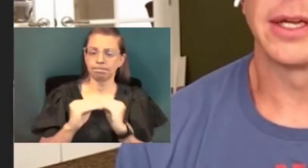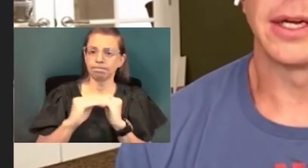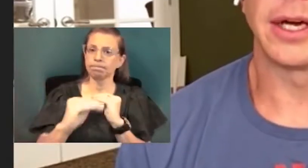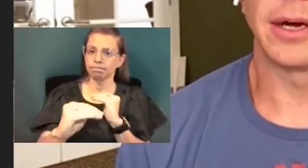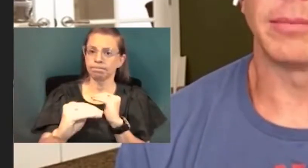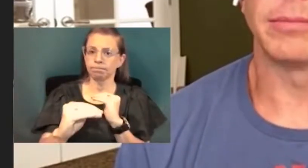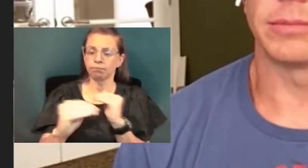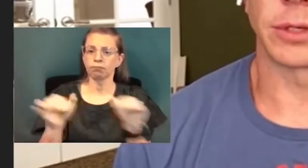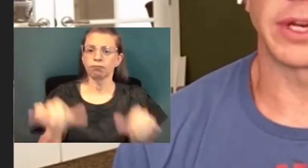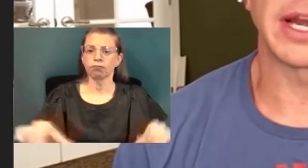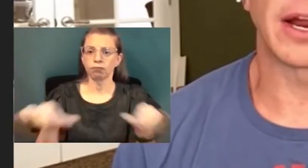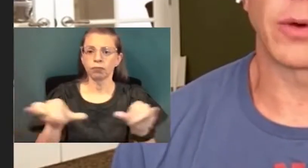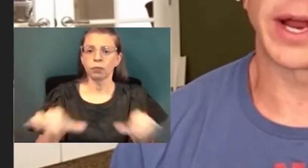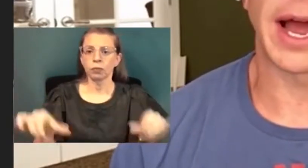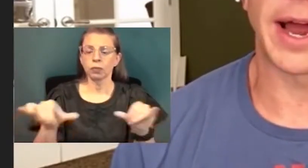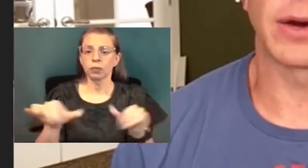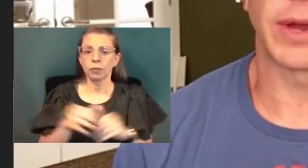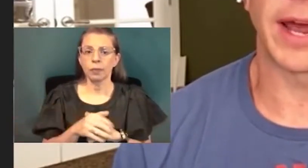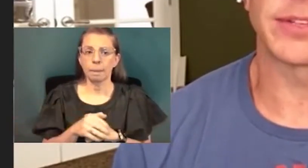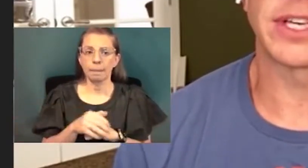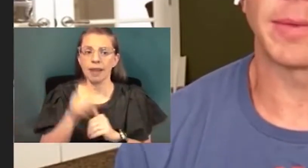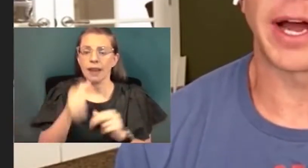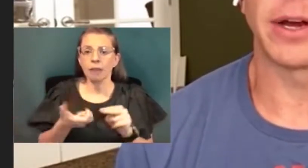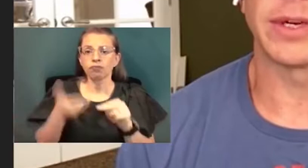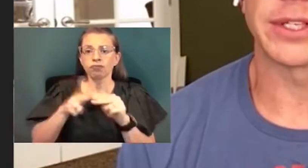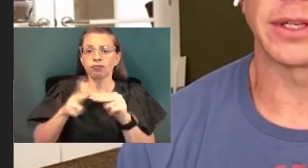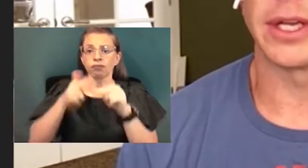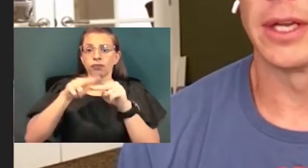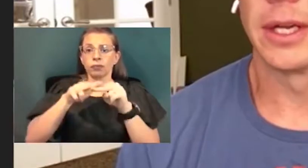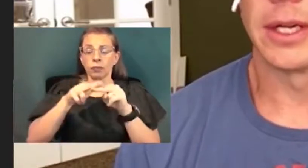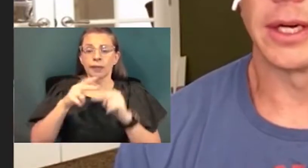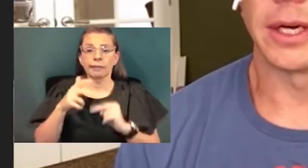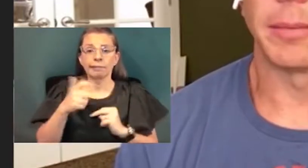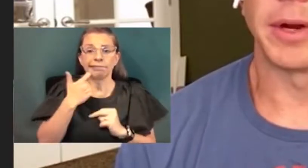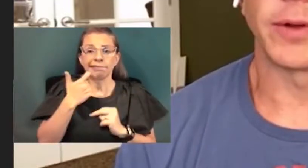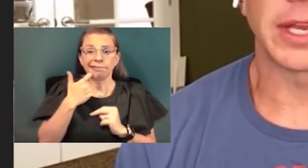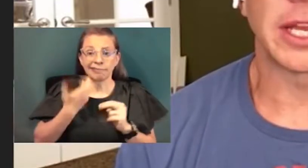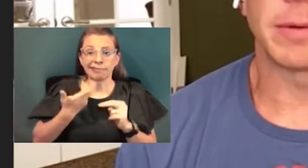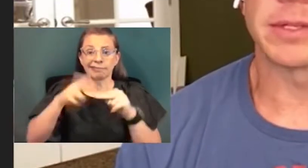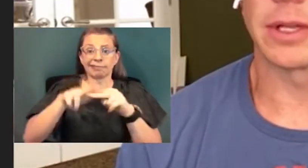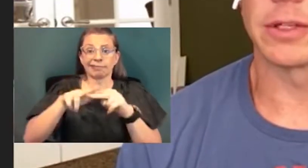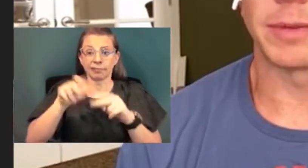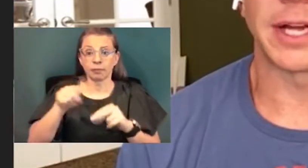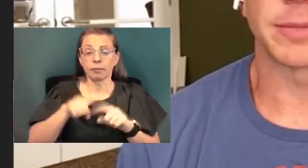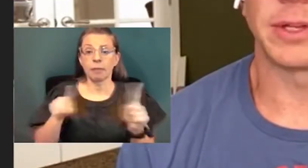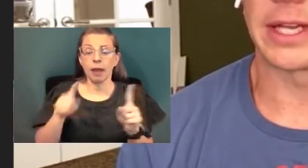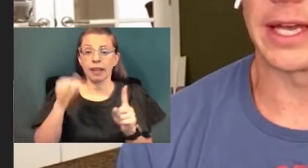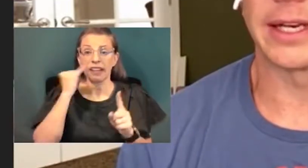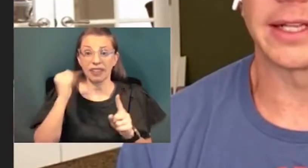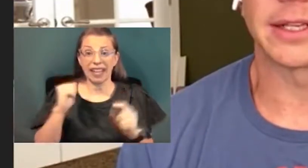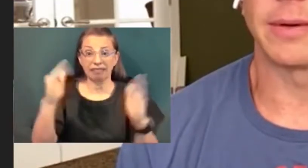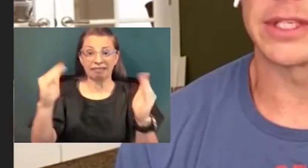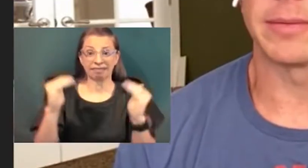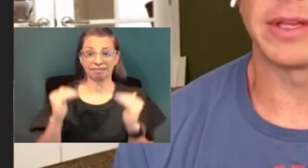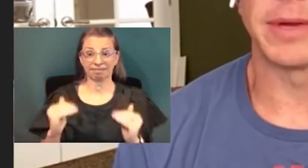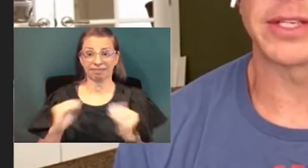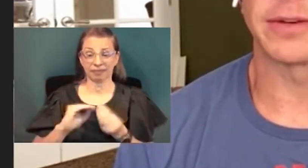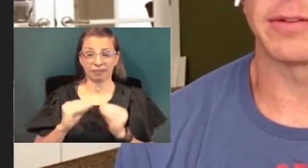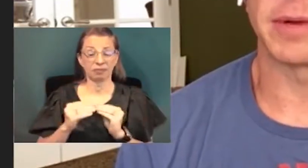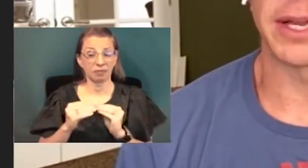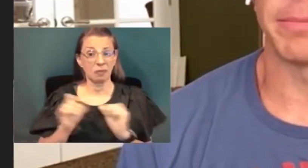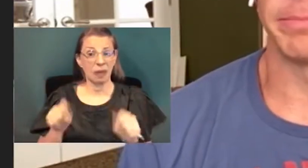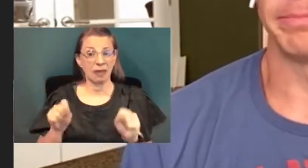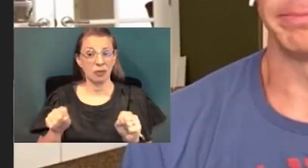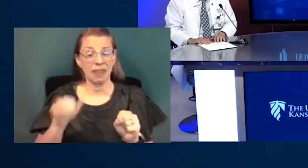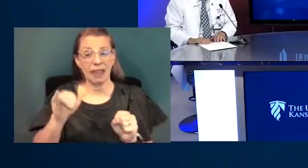steady, certainly not going higher. We have seen them higher recently. But if we can keep them as low as possible, again, that's always going to be the best